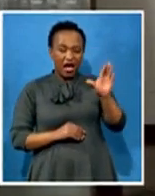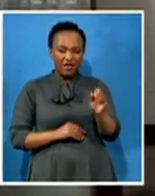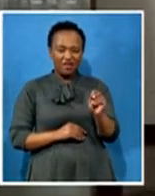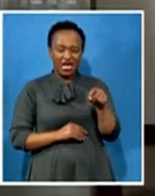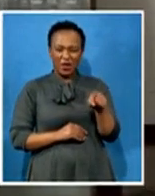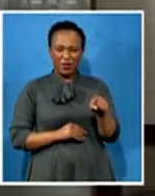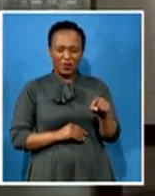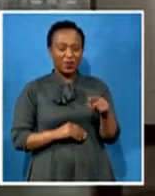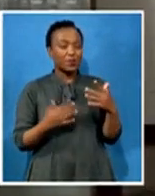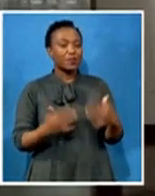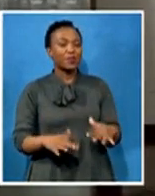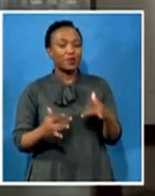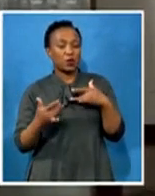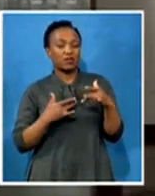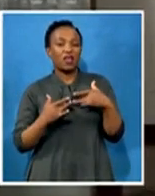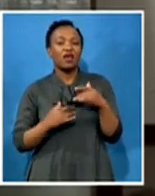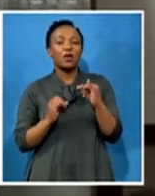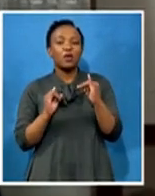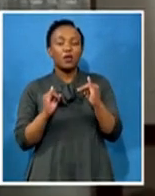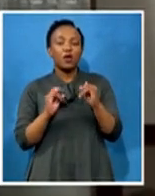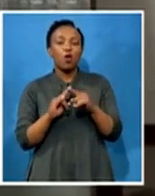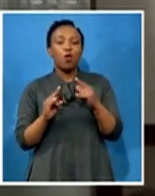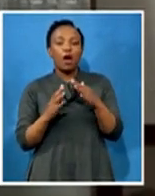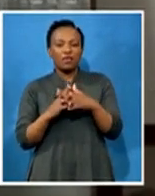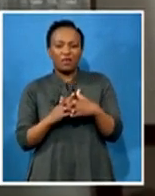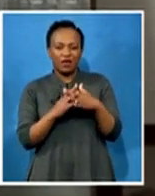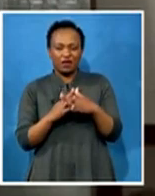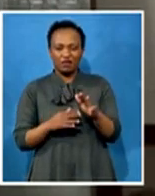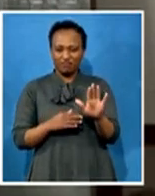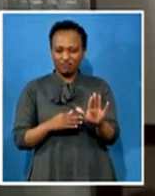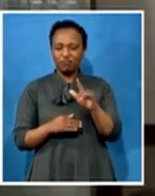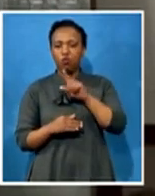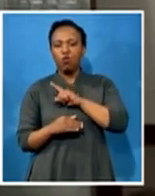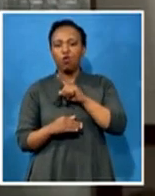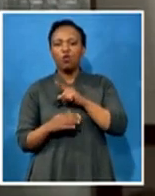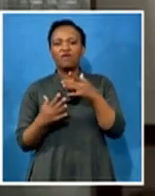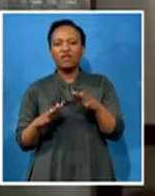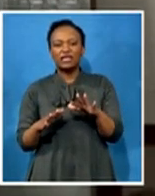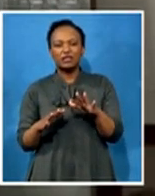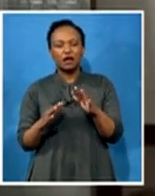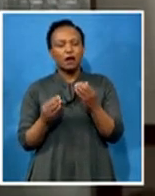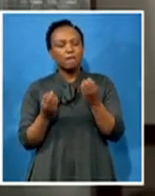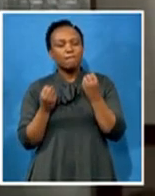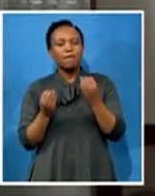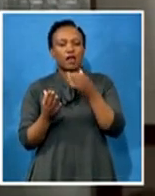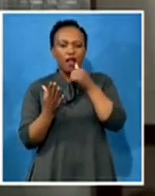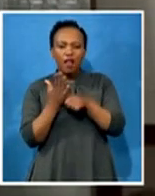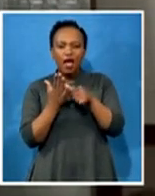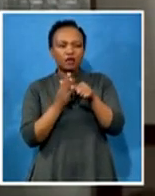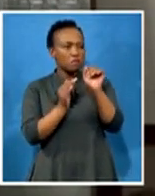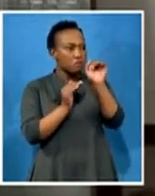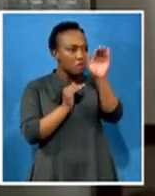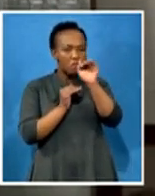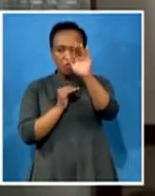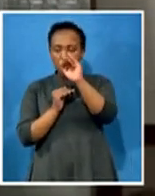the Americas. We've had to now write a number of letters to presidents of countries about the concerns